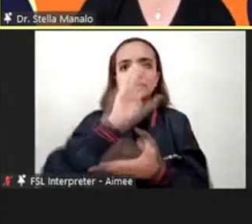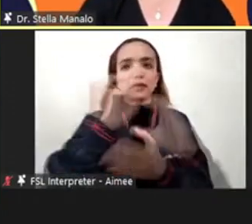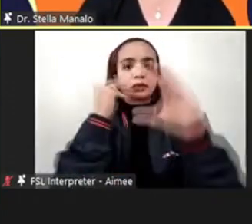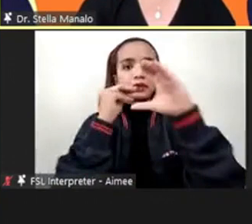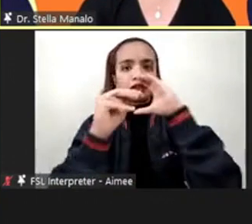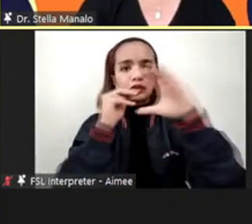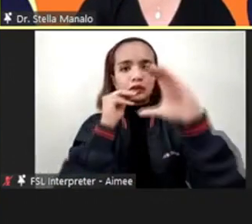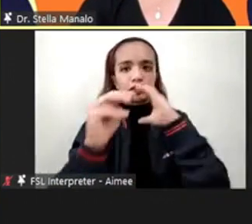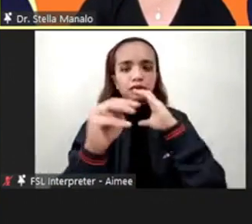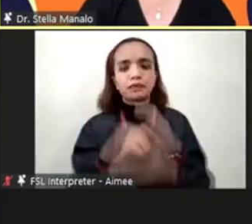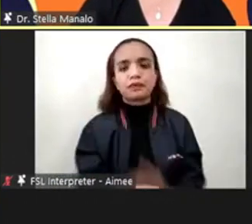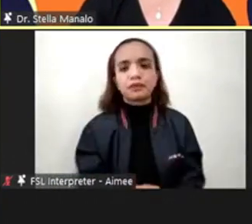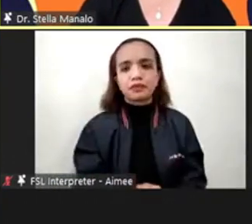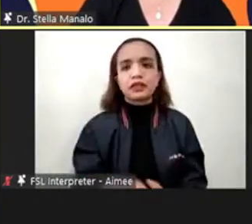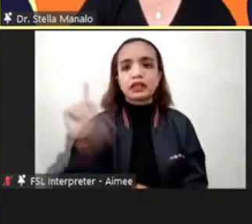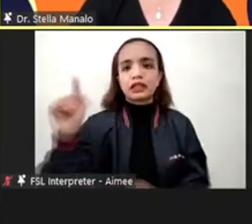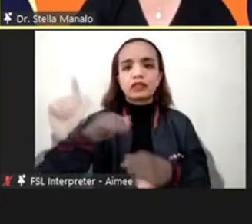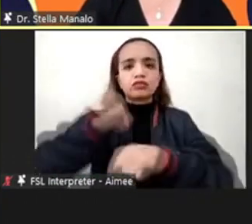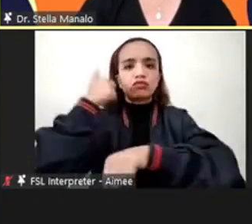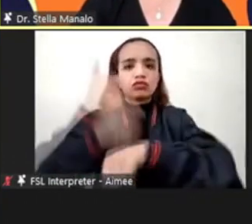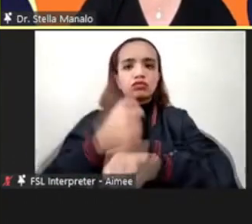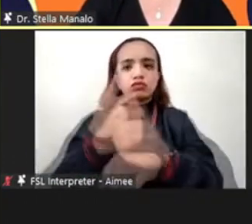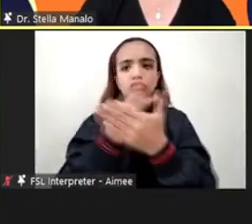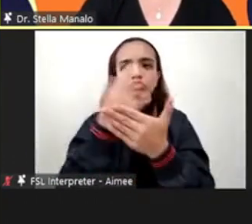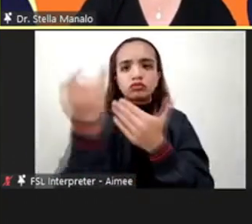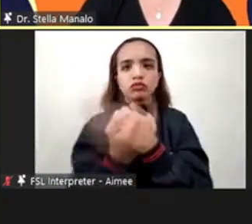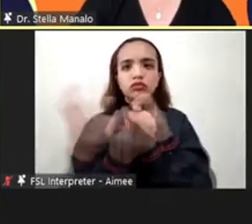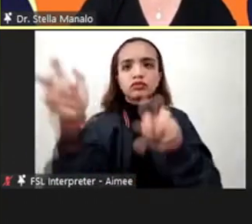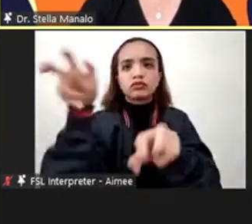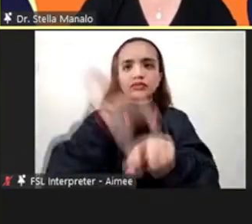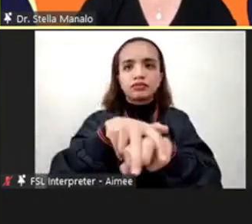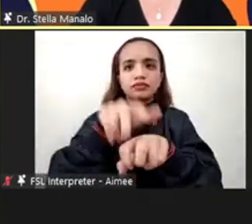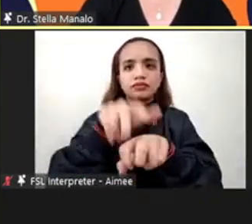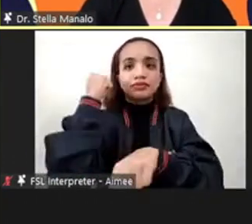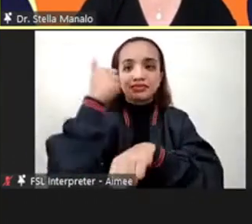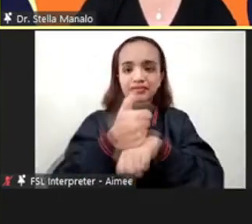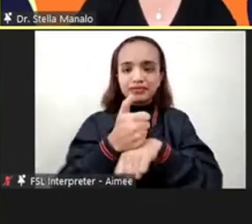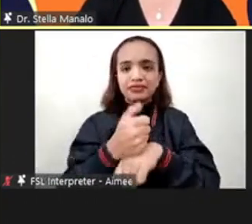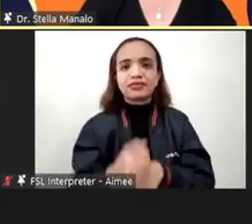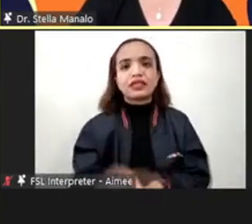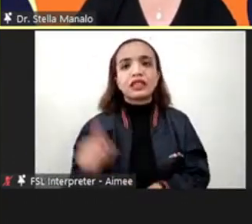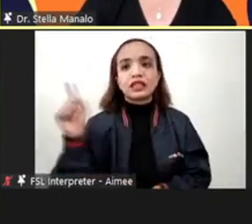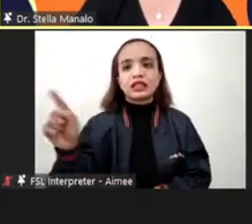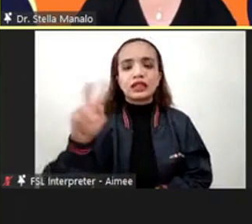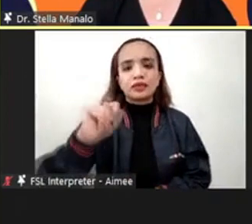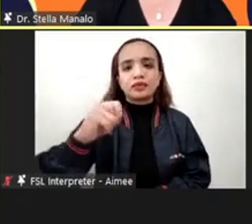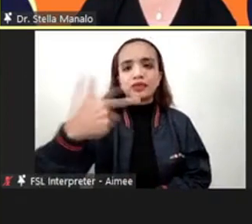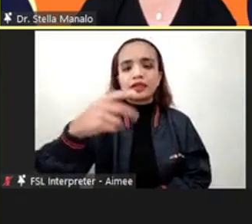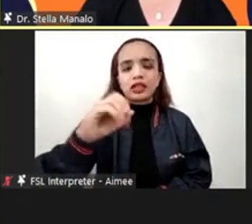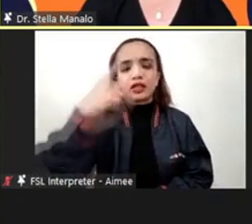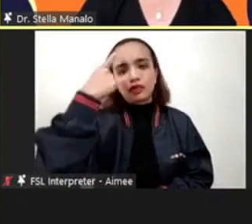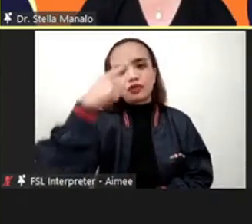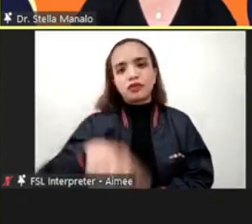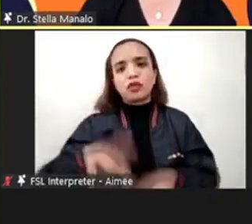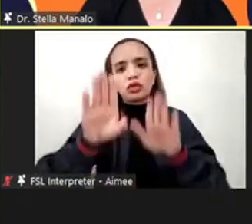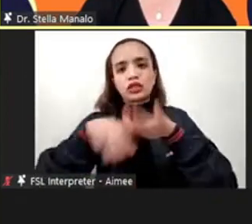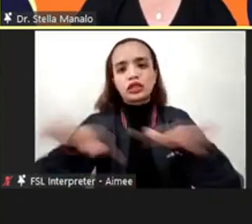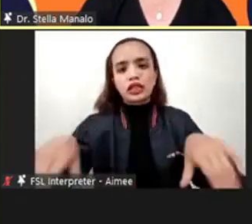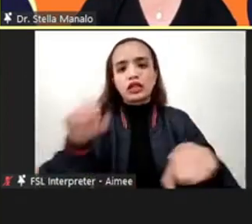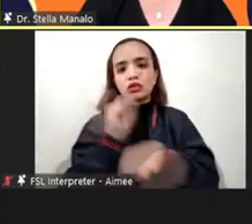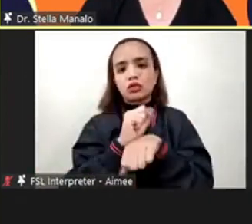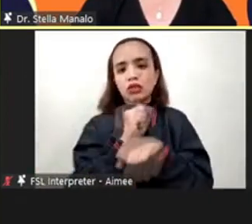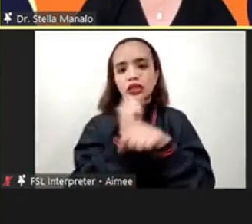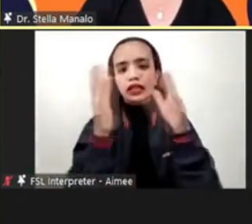Communications and founder of Project Malasakit Foundation, an NGO for child laborers and indigenous